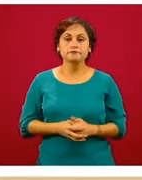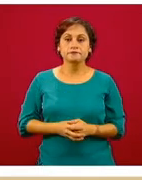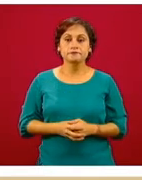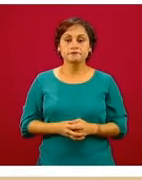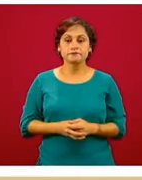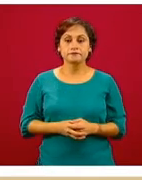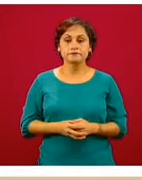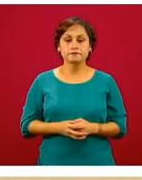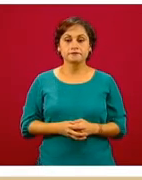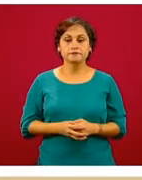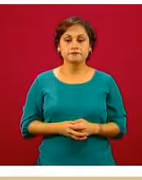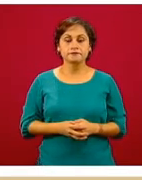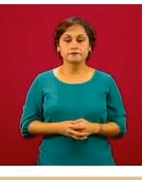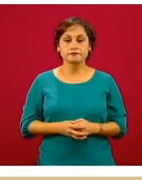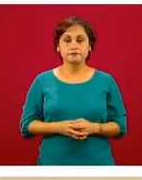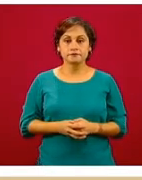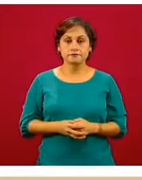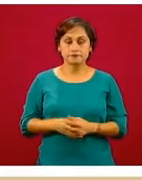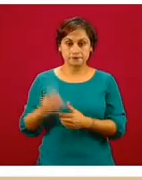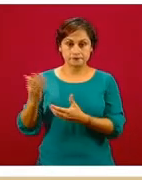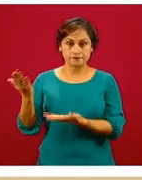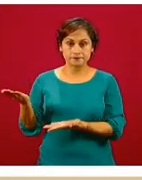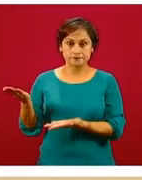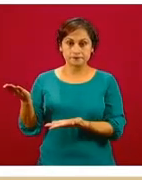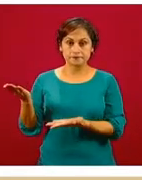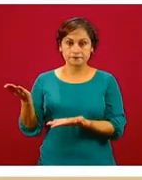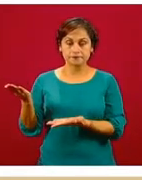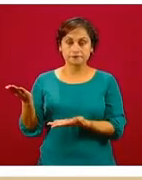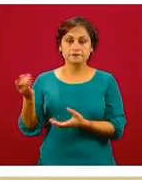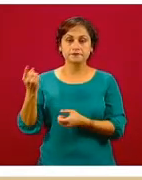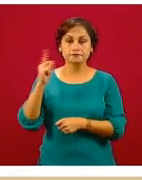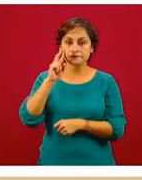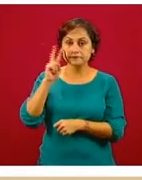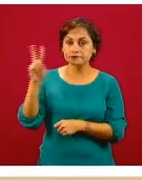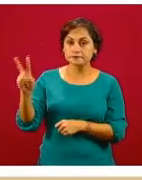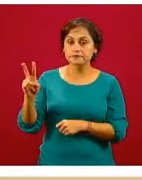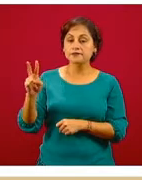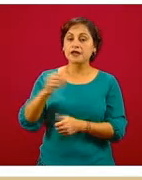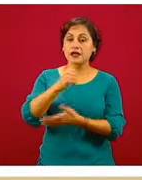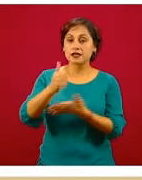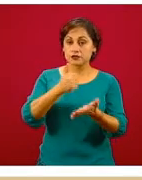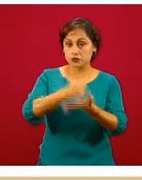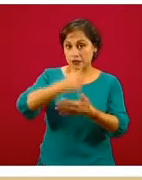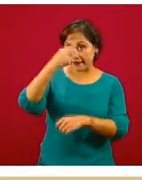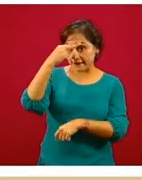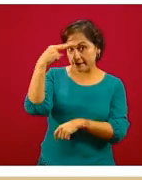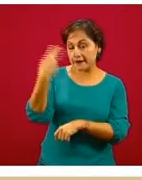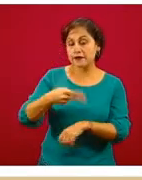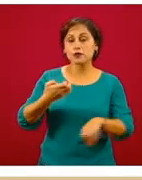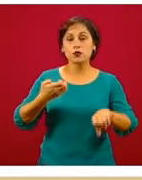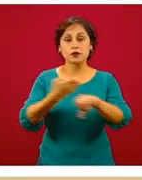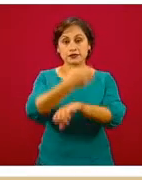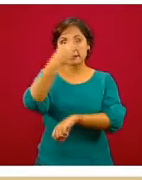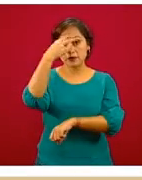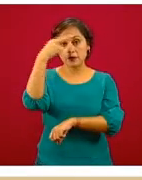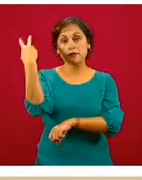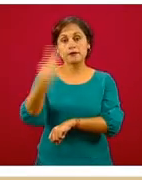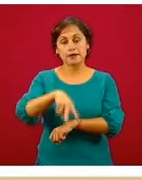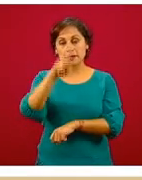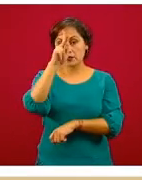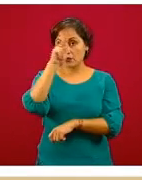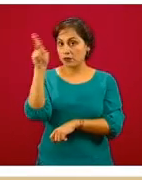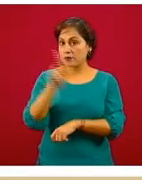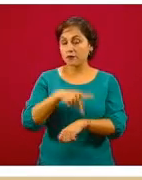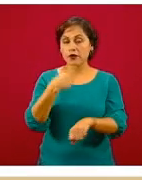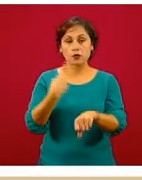We can see basically that the most populated regions and areas in this bar graph, like Mexico City and the